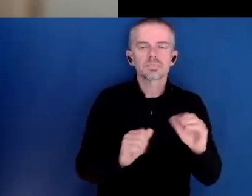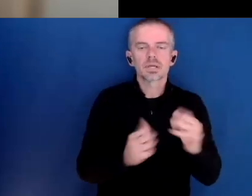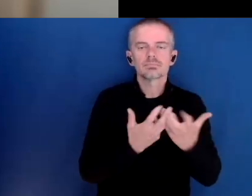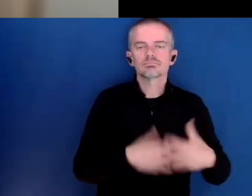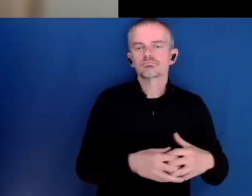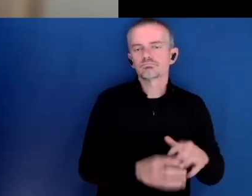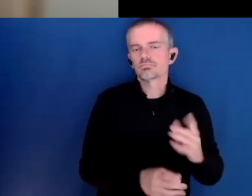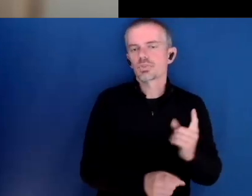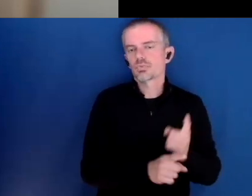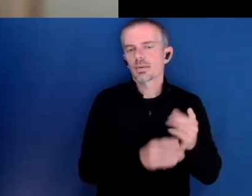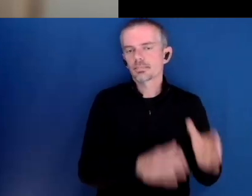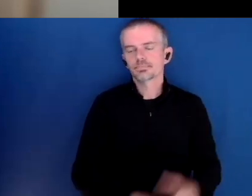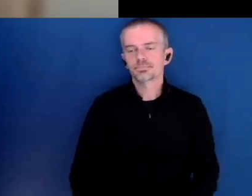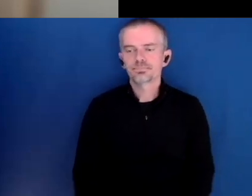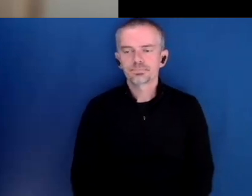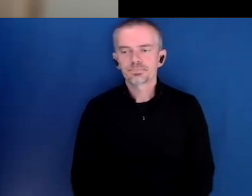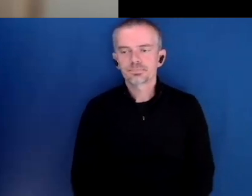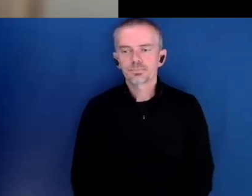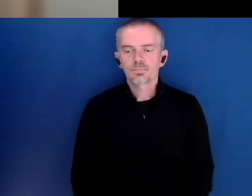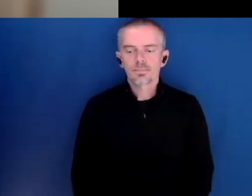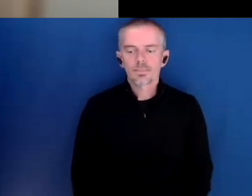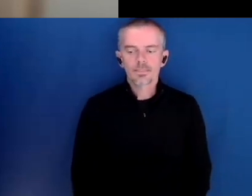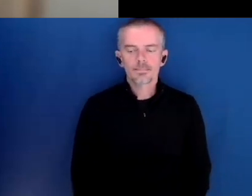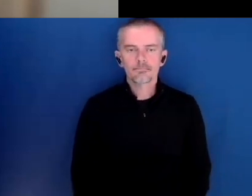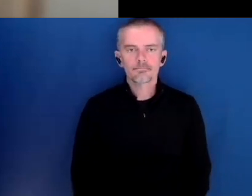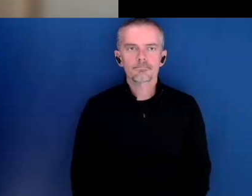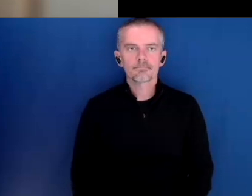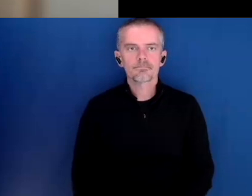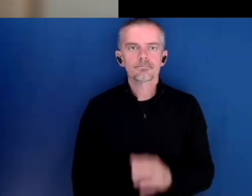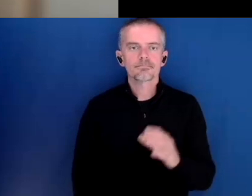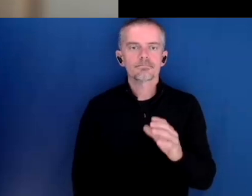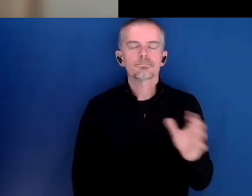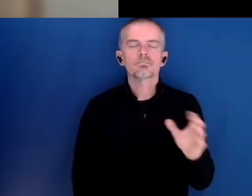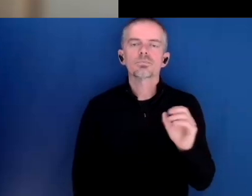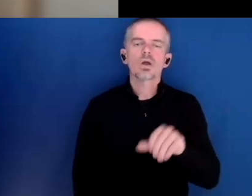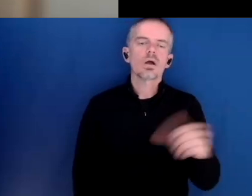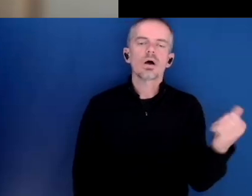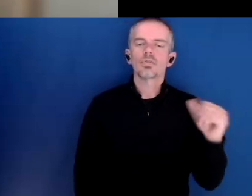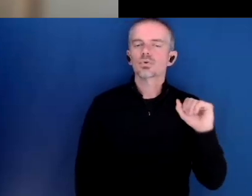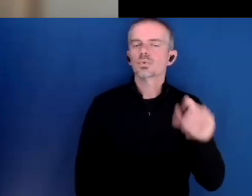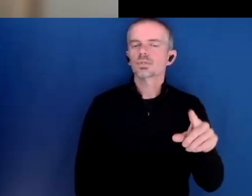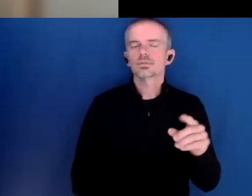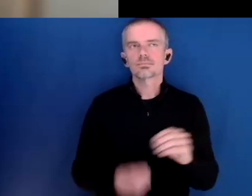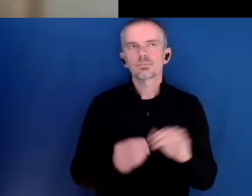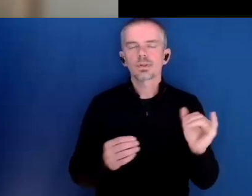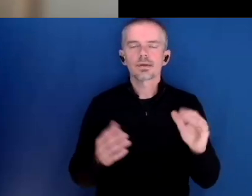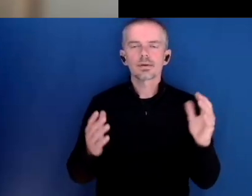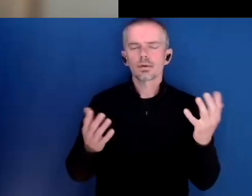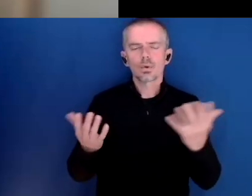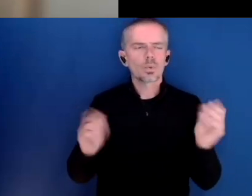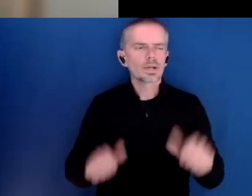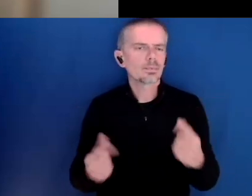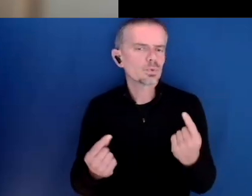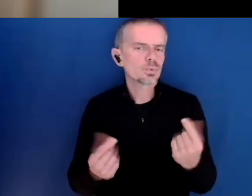Awesome. Well, we have a number of different questions that are a little bit kind of like what's possible questions. So I'm going to go through some of